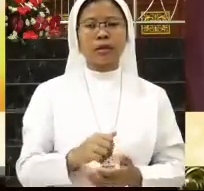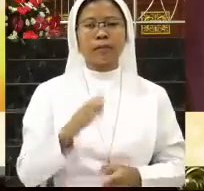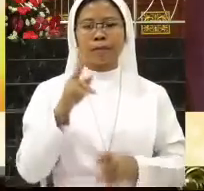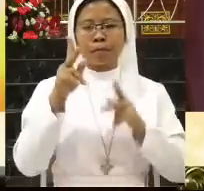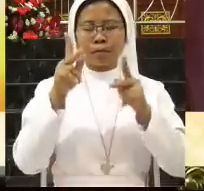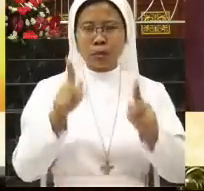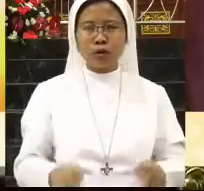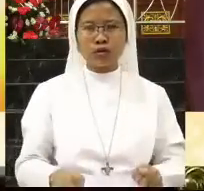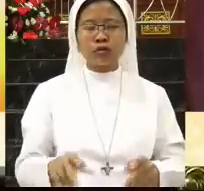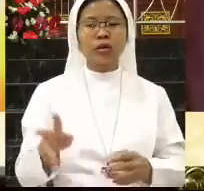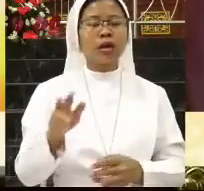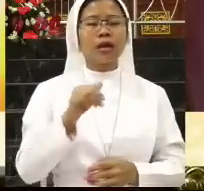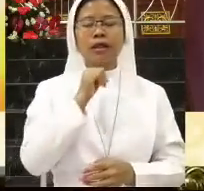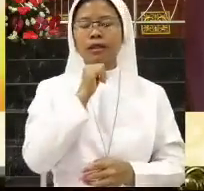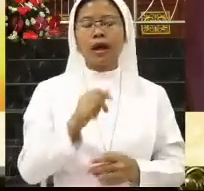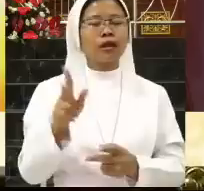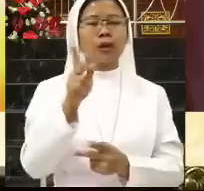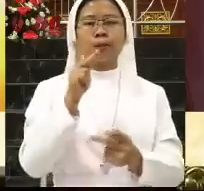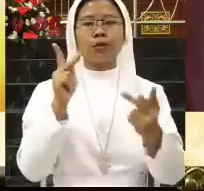imperfections, and weaknesses.